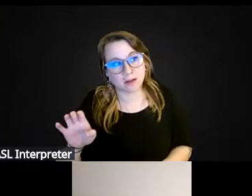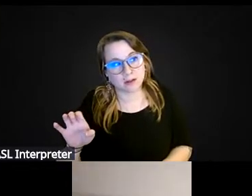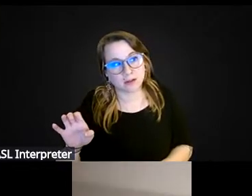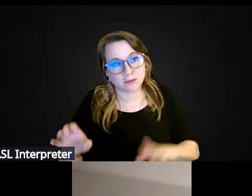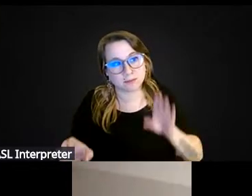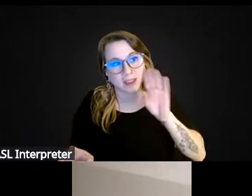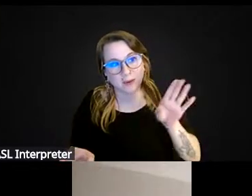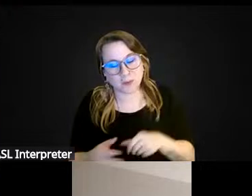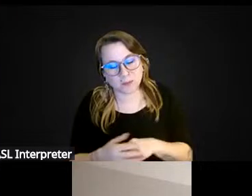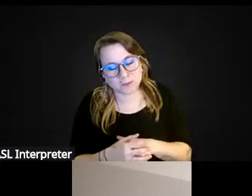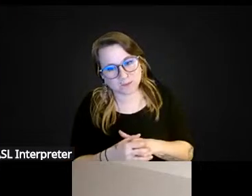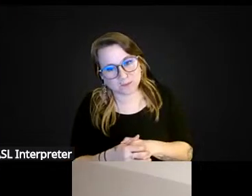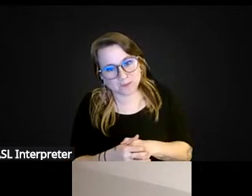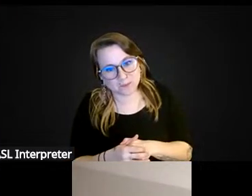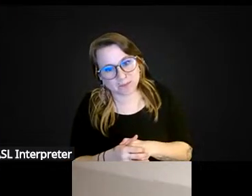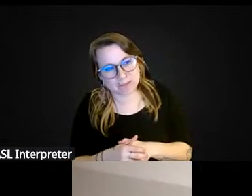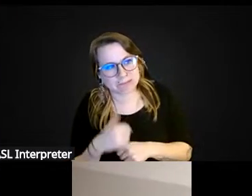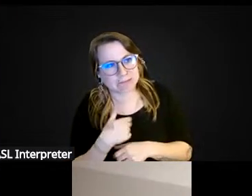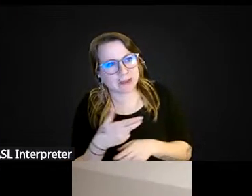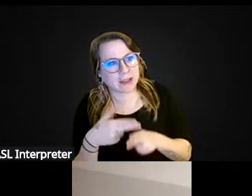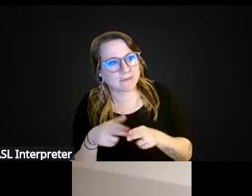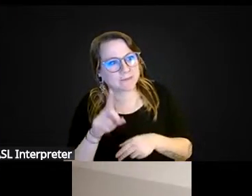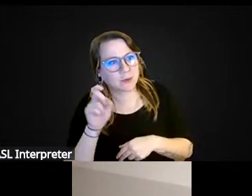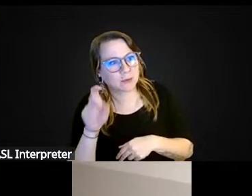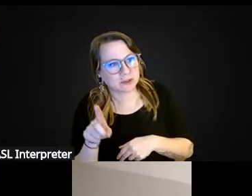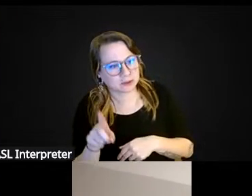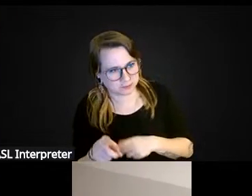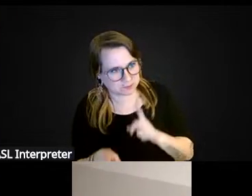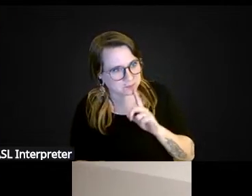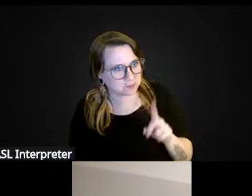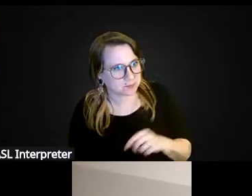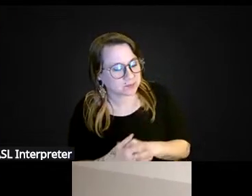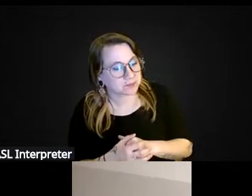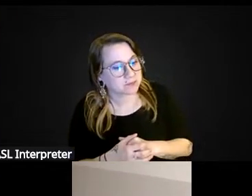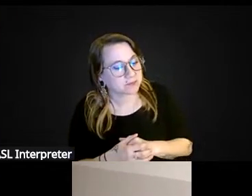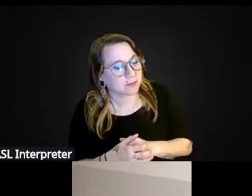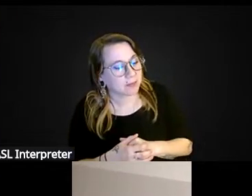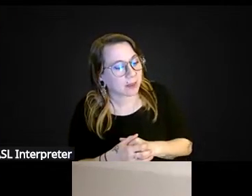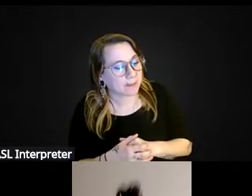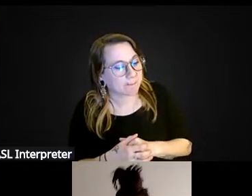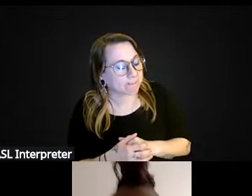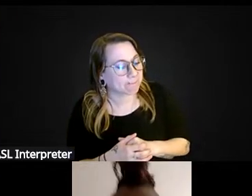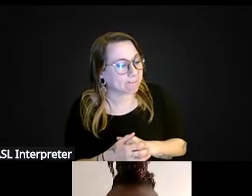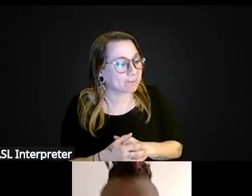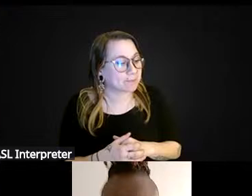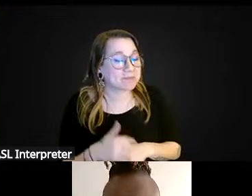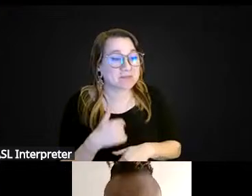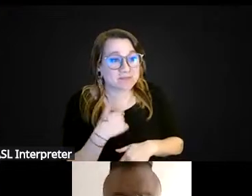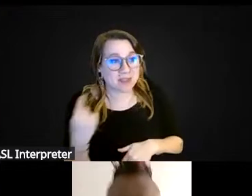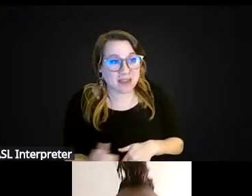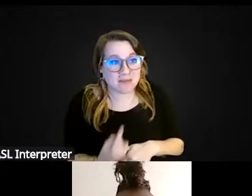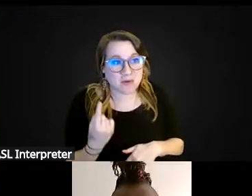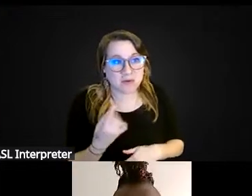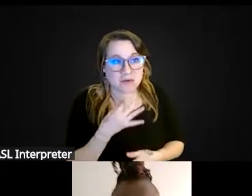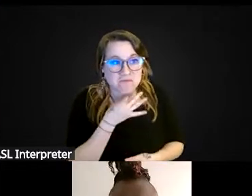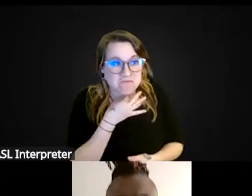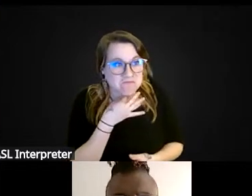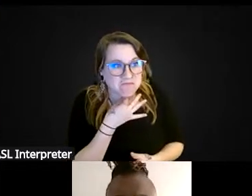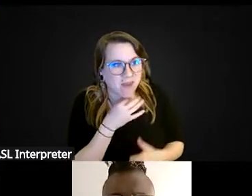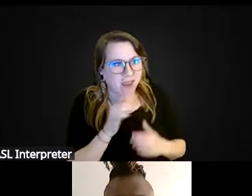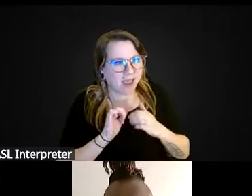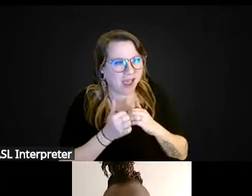Hello. So I have a question. So I have always wondered, how is it that